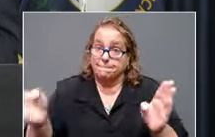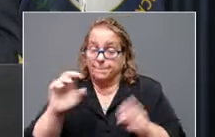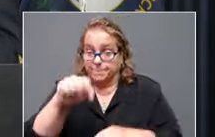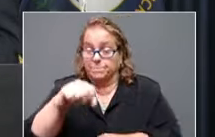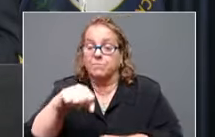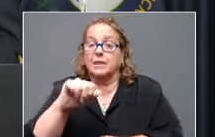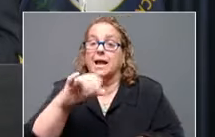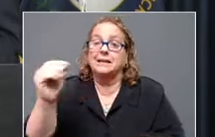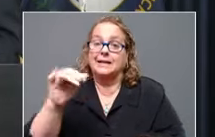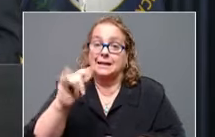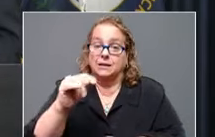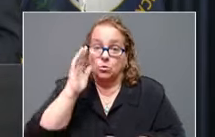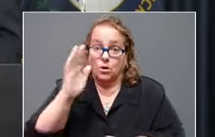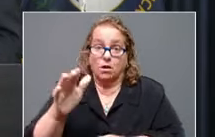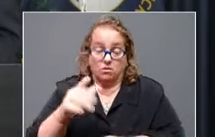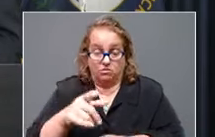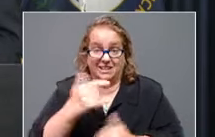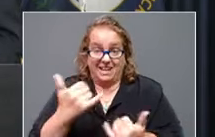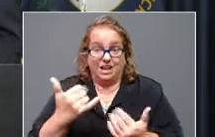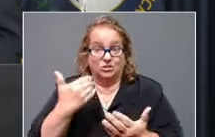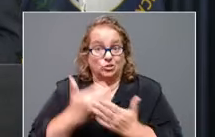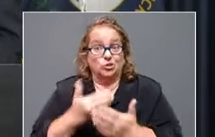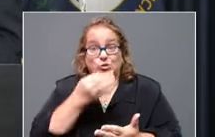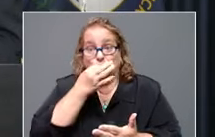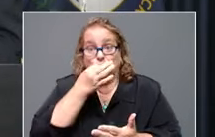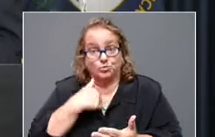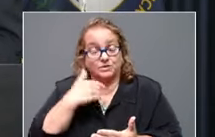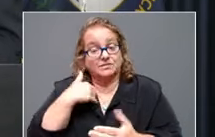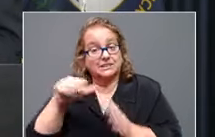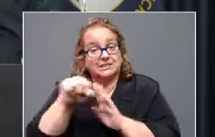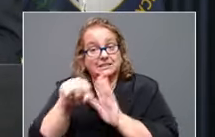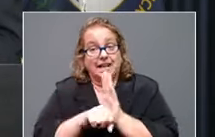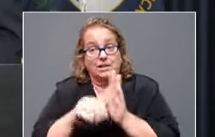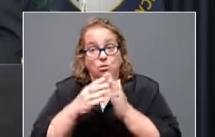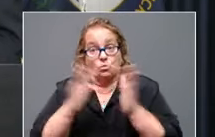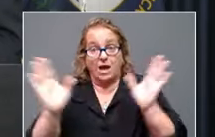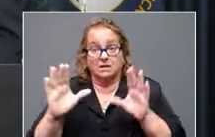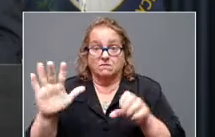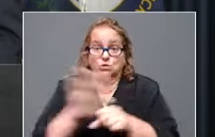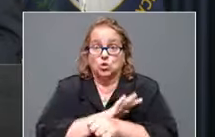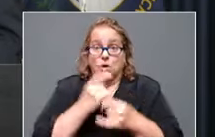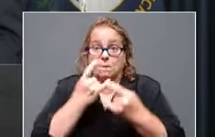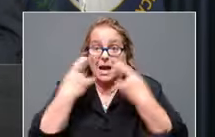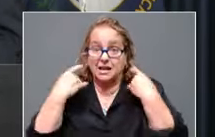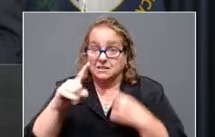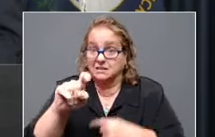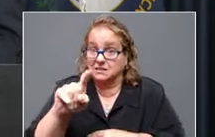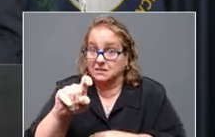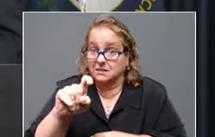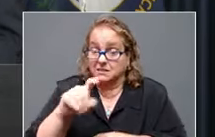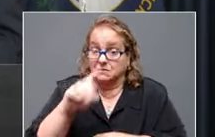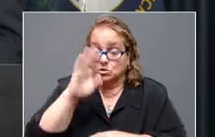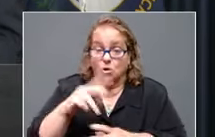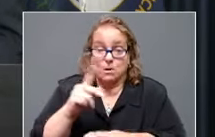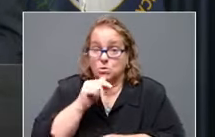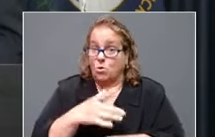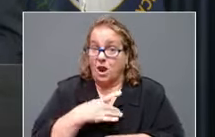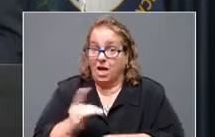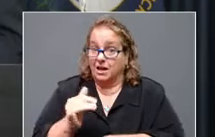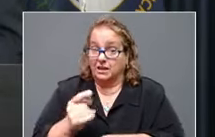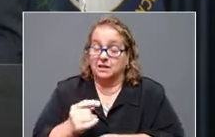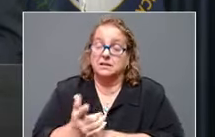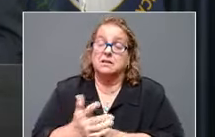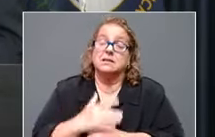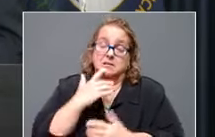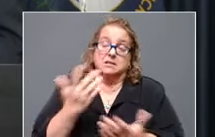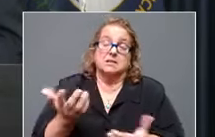and Head Start, I want to make sure I mention all of those, runs for 30 days, but it can be renewed. So we're going